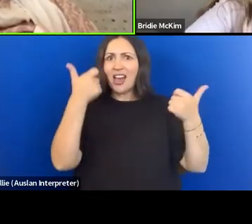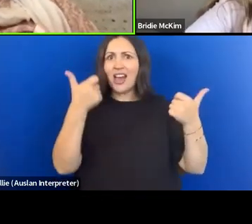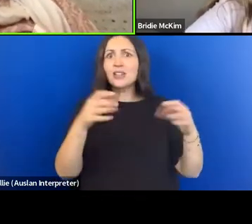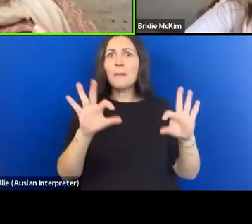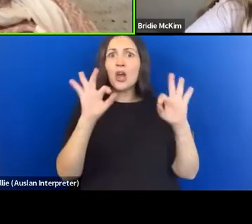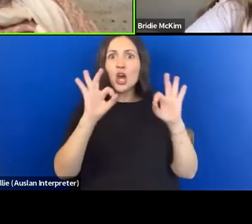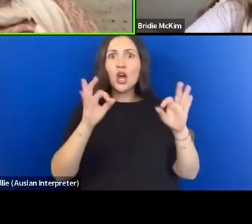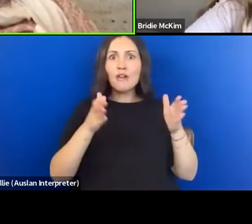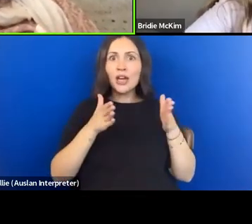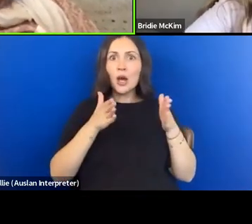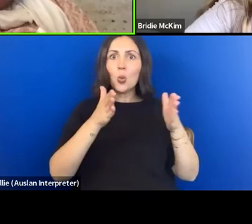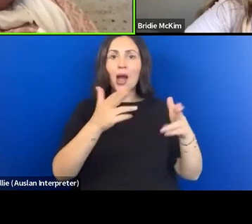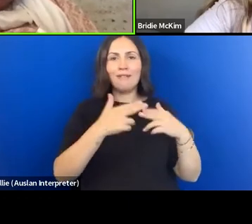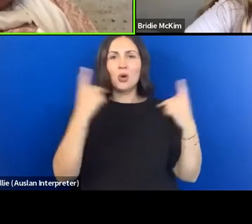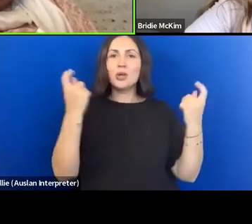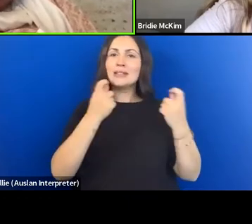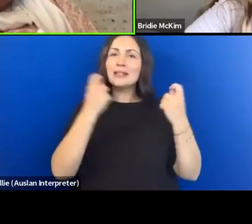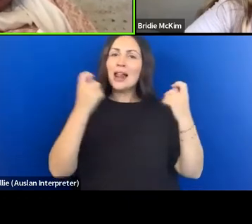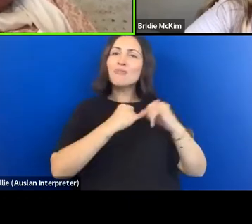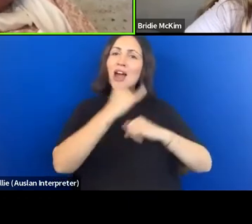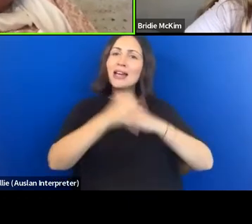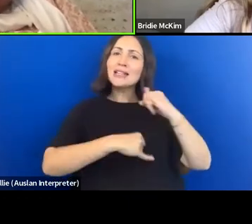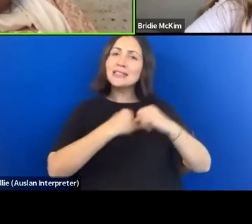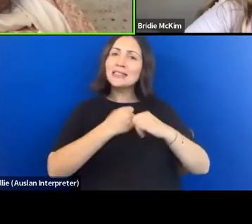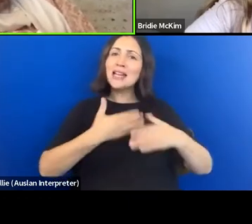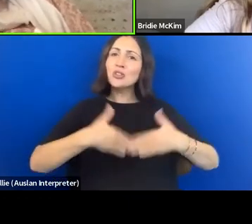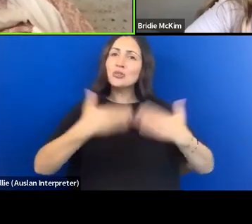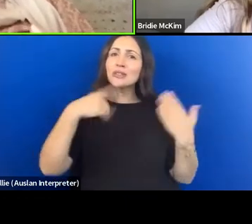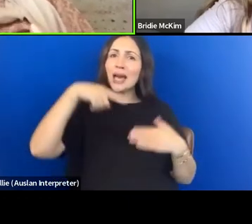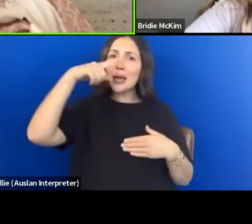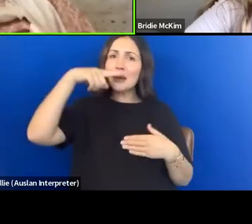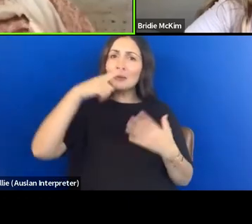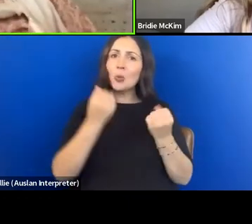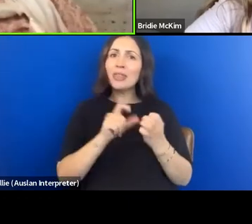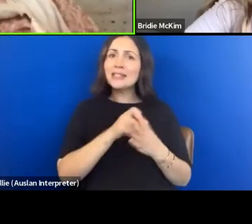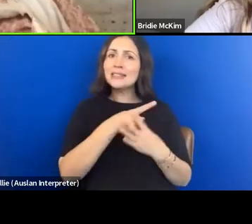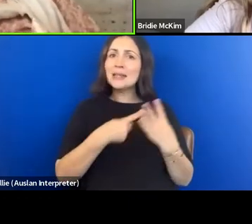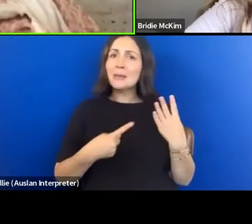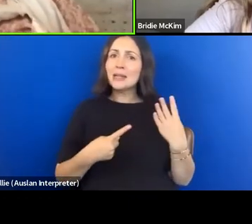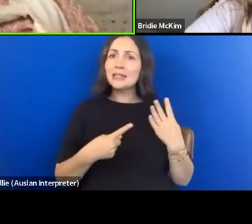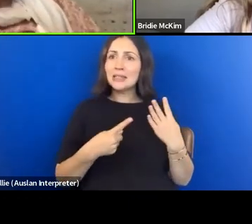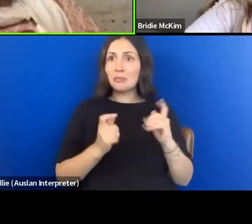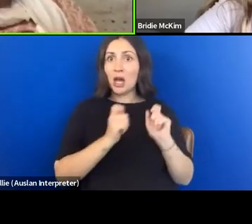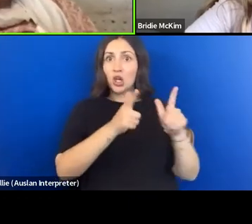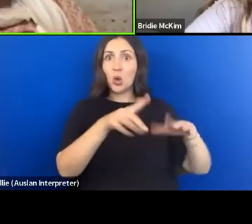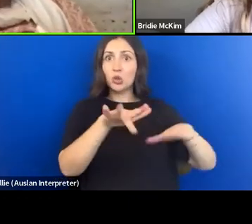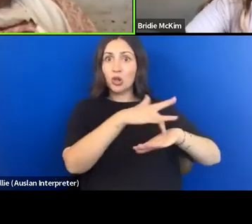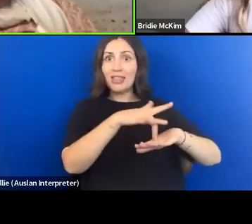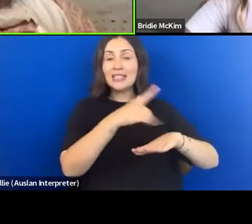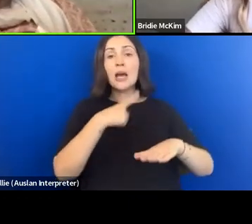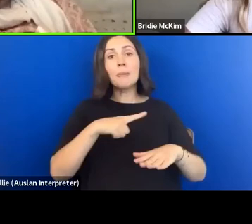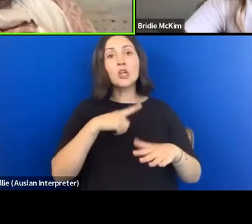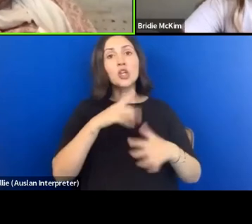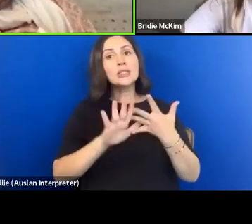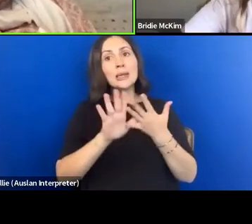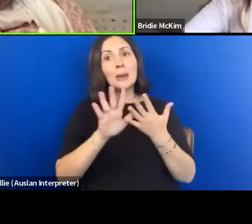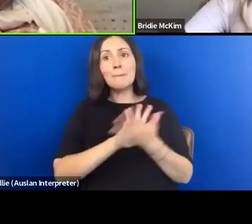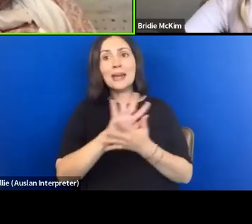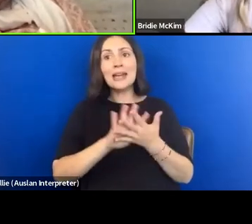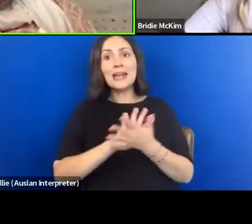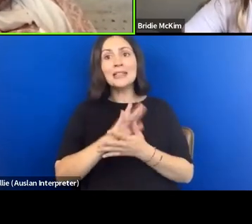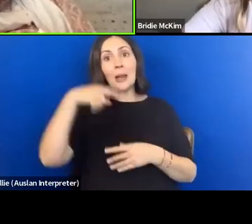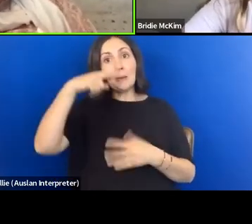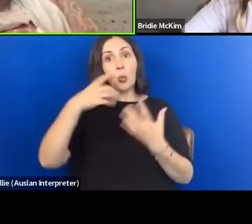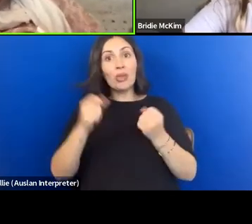of celebrating International Day of People with Disability, because it means that we're out and